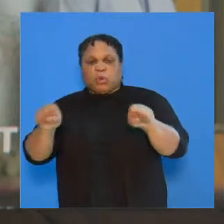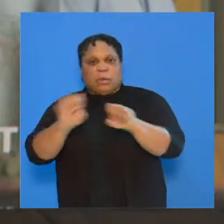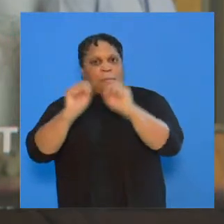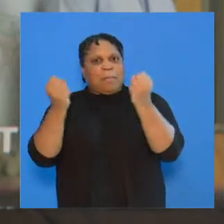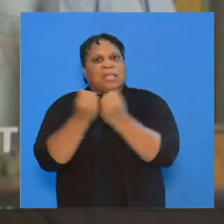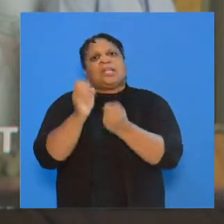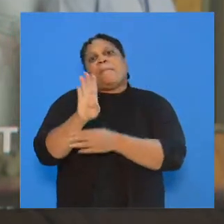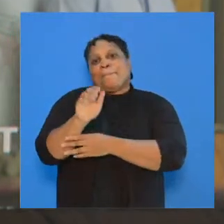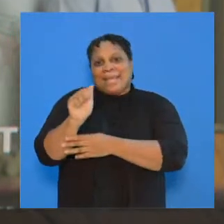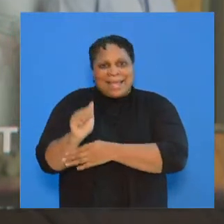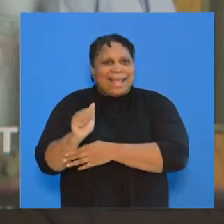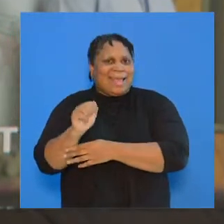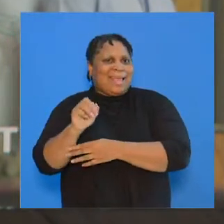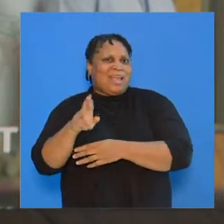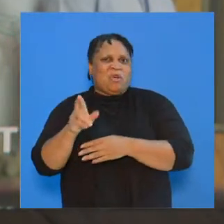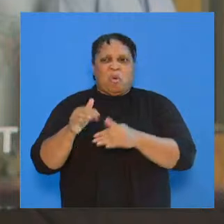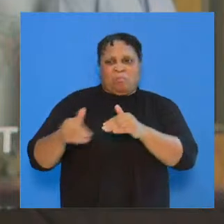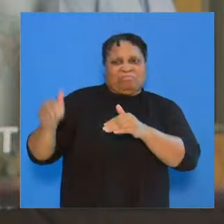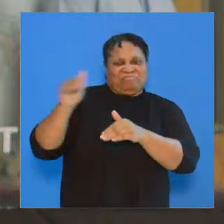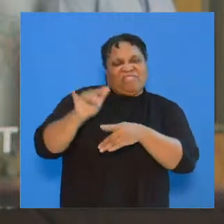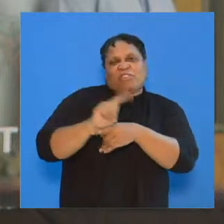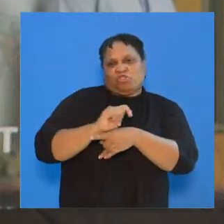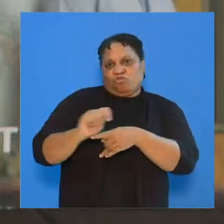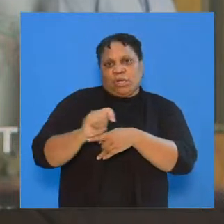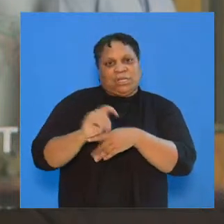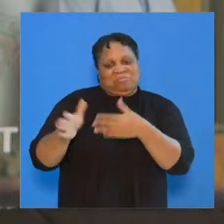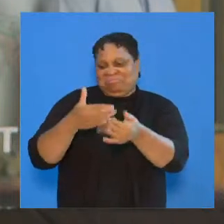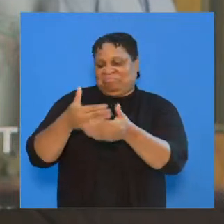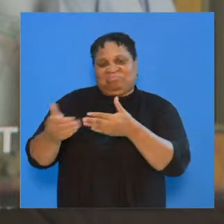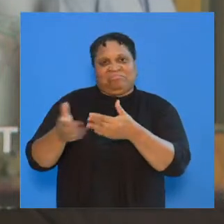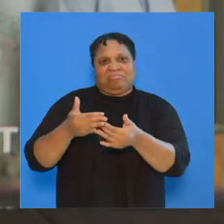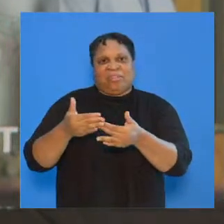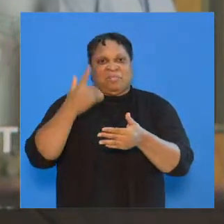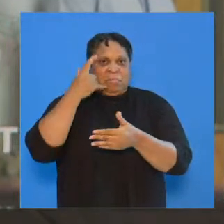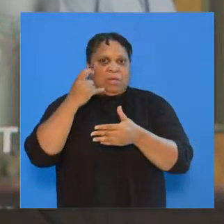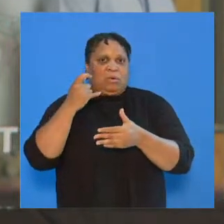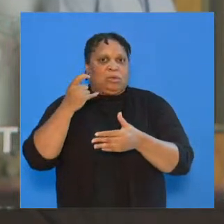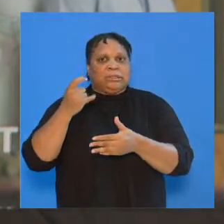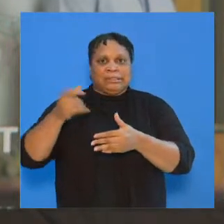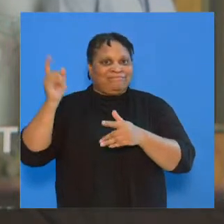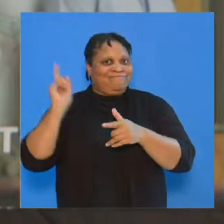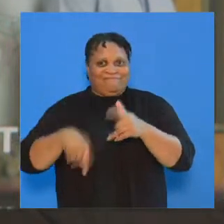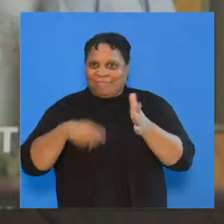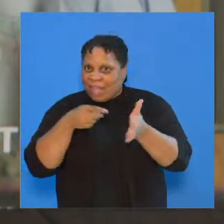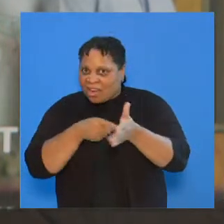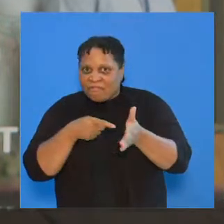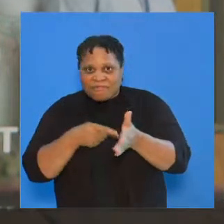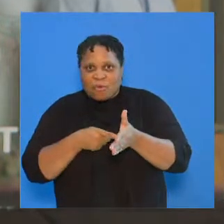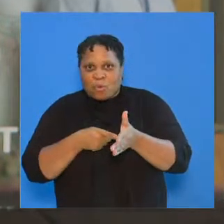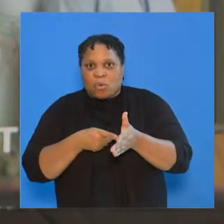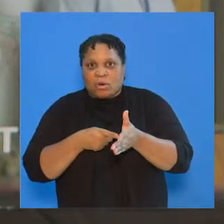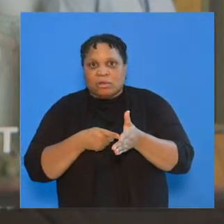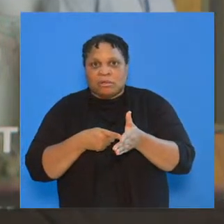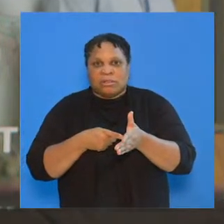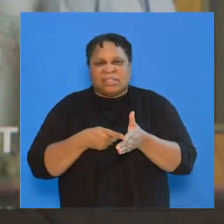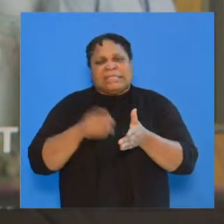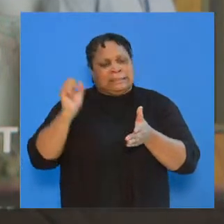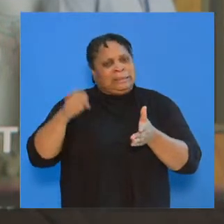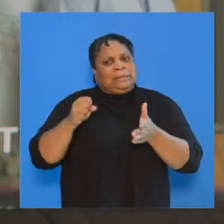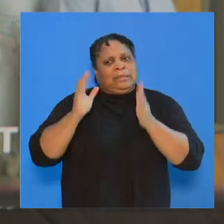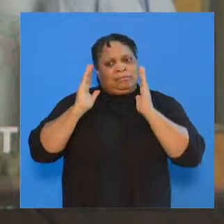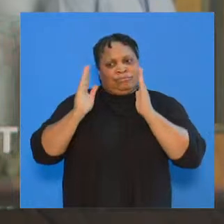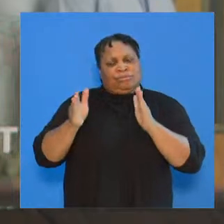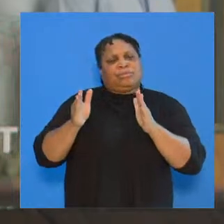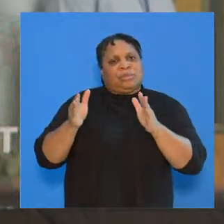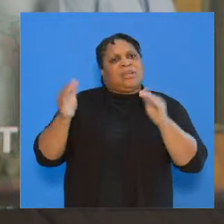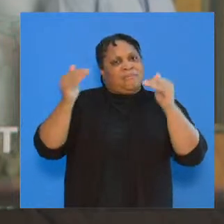degree programs, or further training programs due to a lack of finances, which is certainly required to address inequality